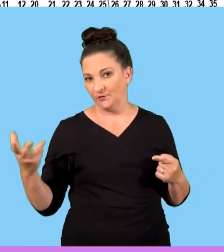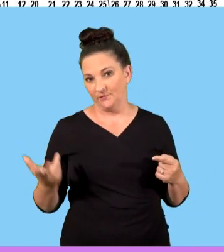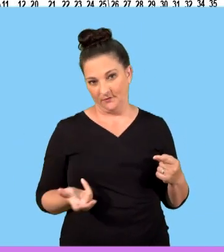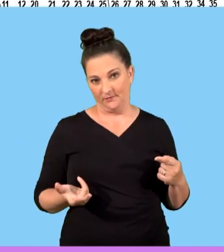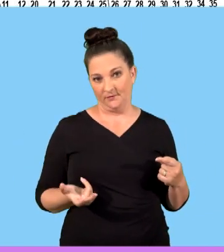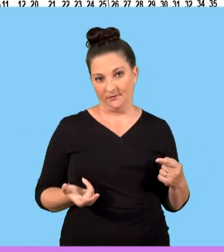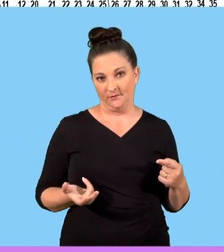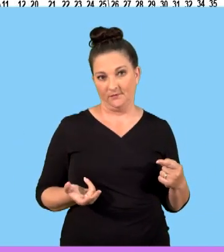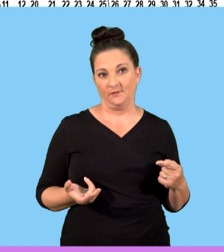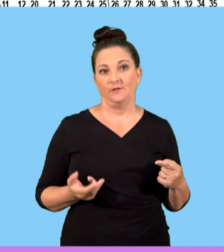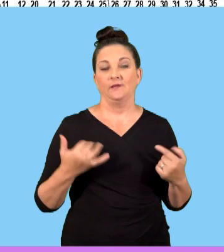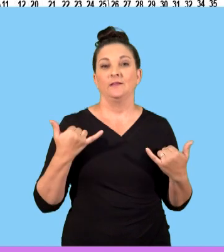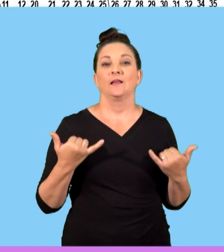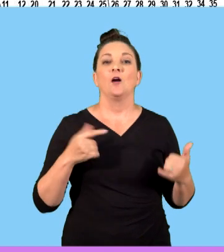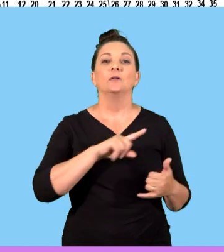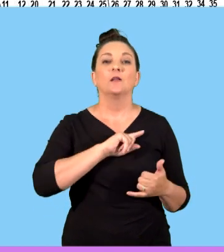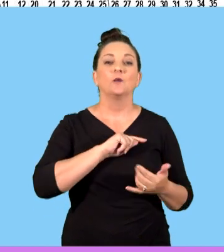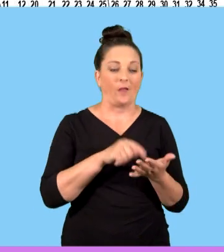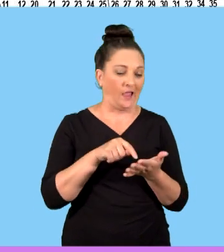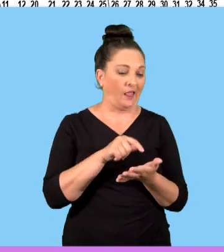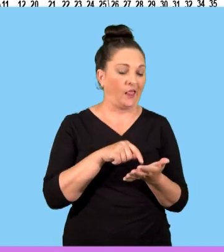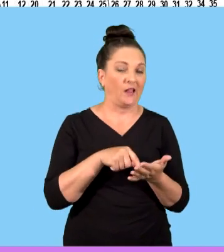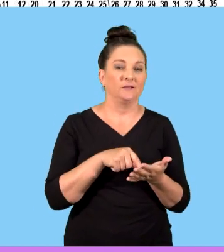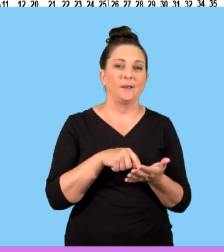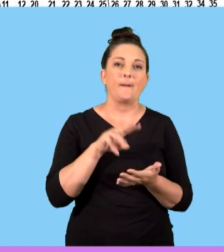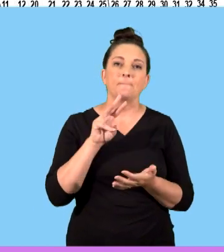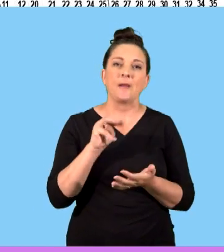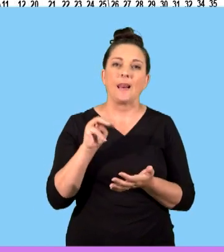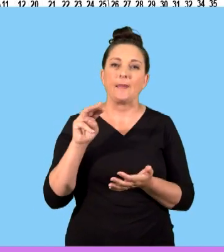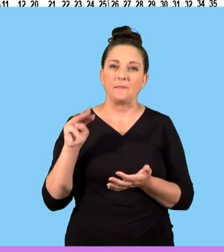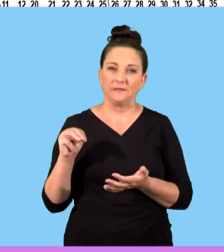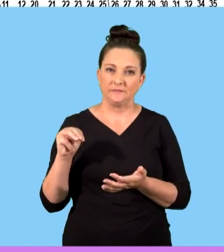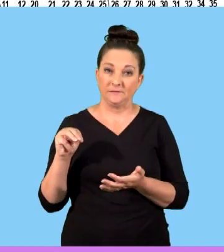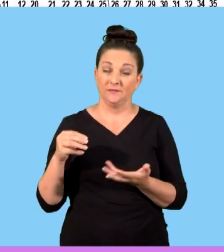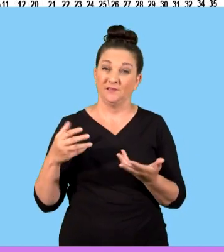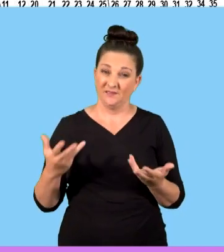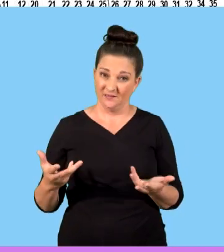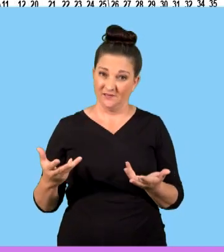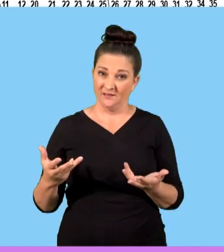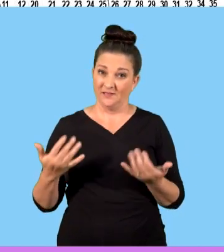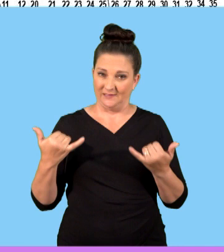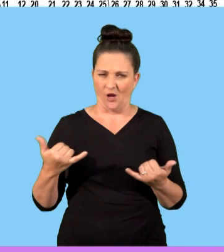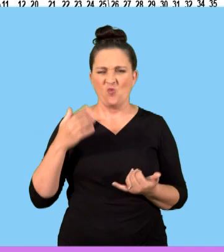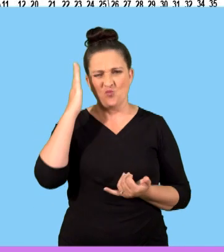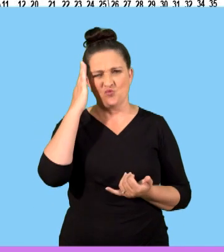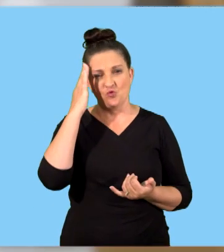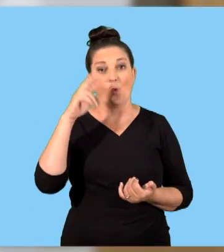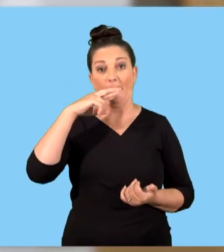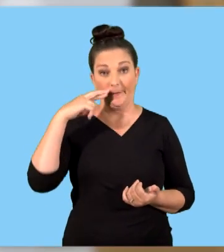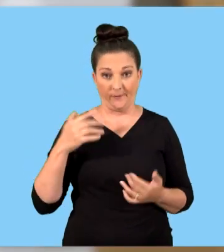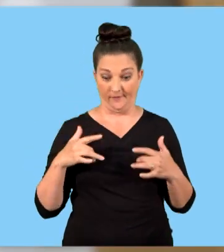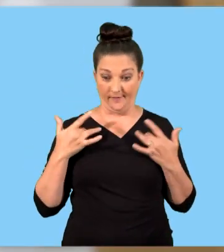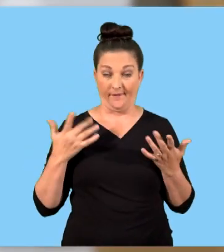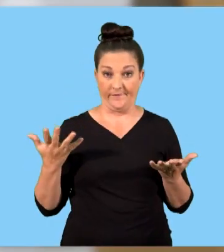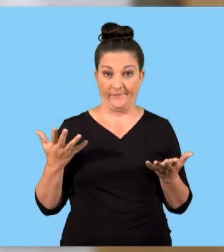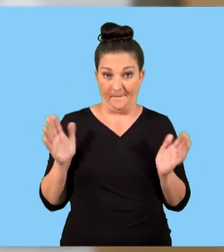right? Calculate the length of the airplane on the seating plan in millimeters. So what does it mean? We know that in real